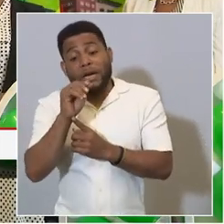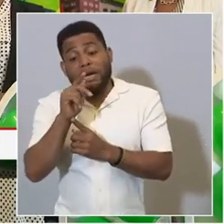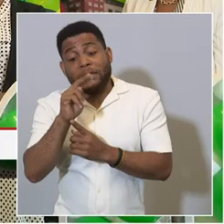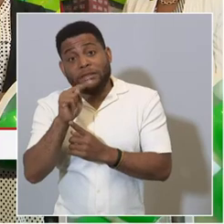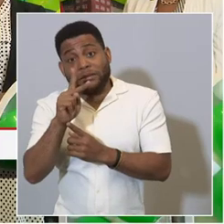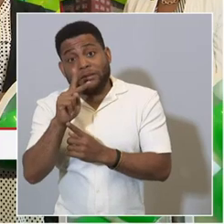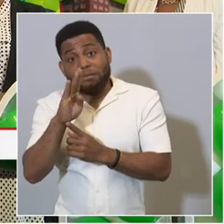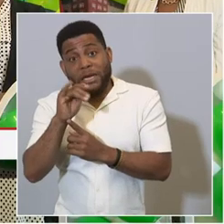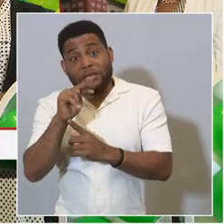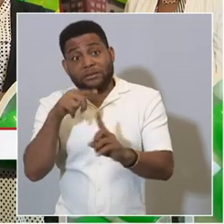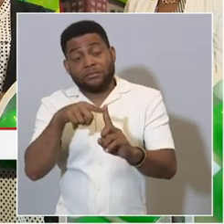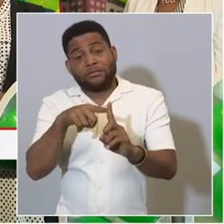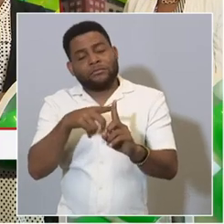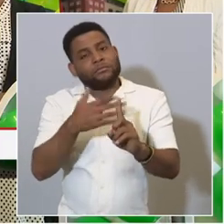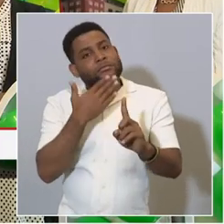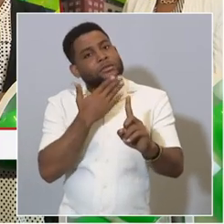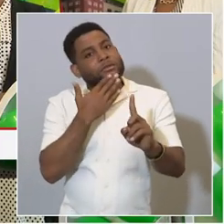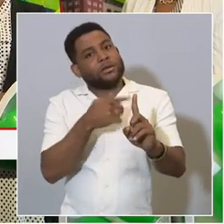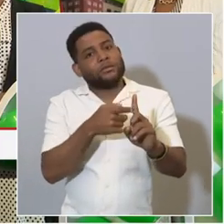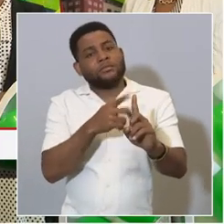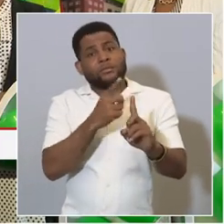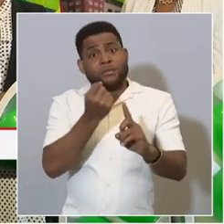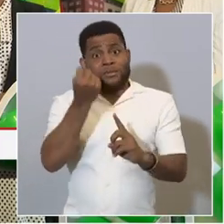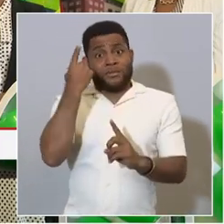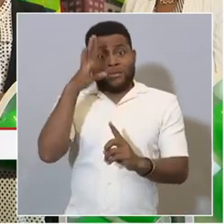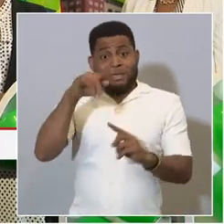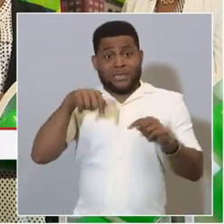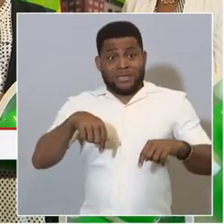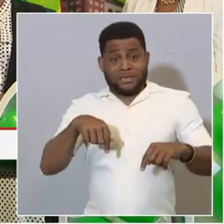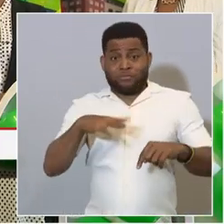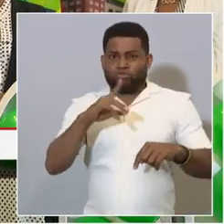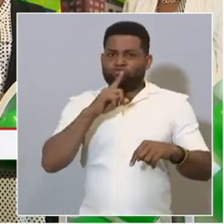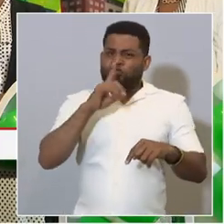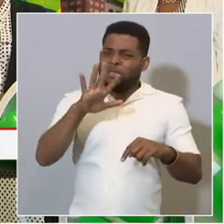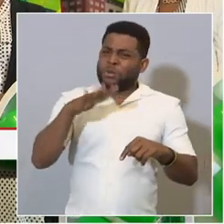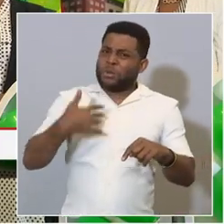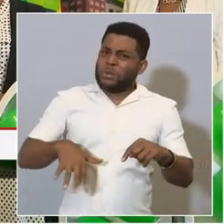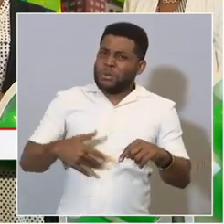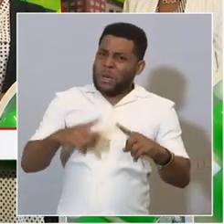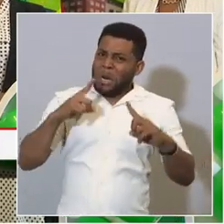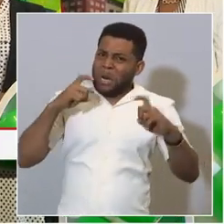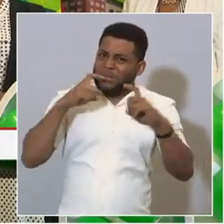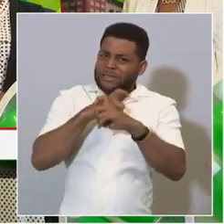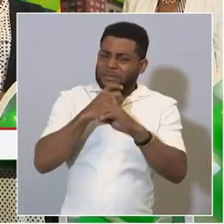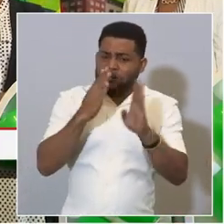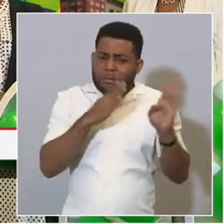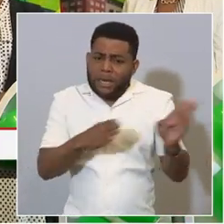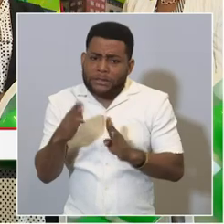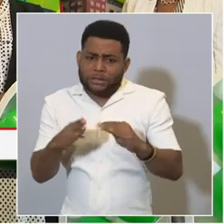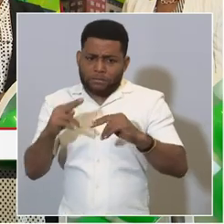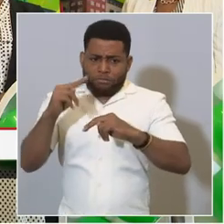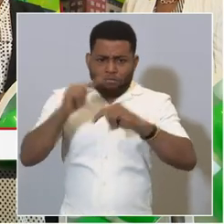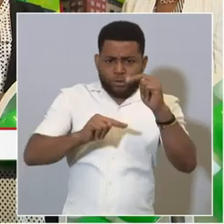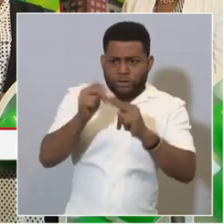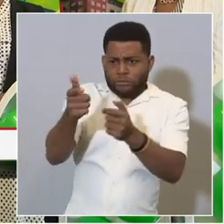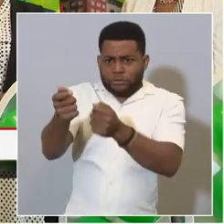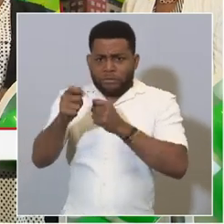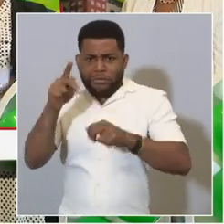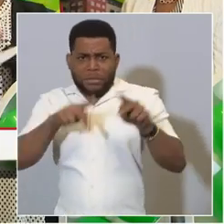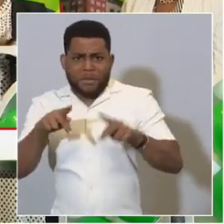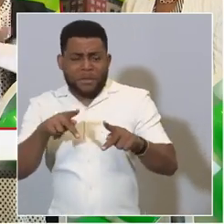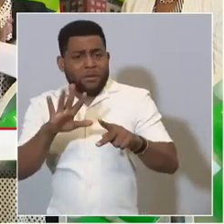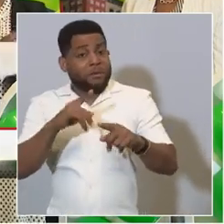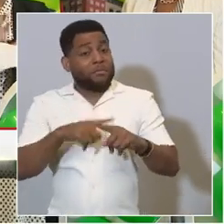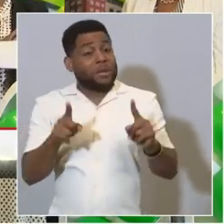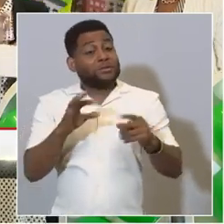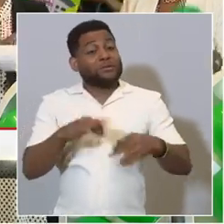It's complicated to plan, to fund, to get people in the door, and to keep them in the door. But boy, is it worth it. Is it not?